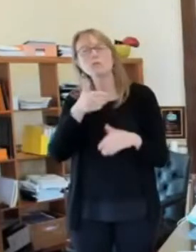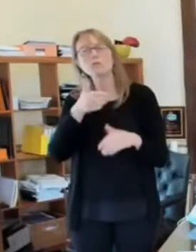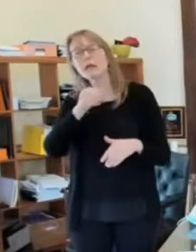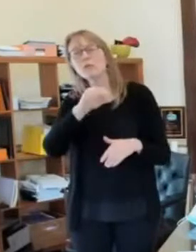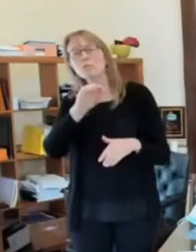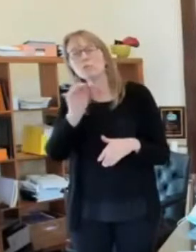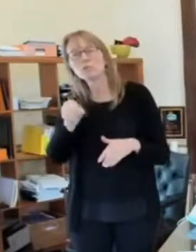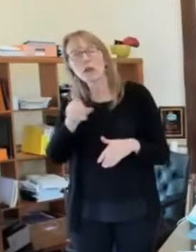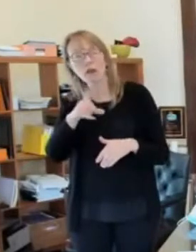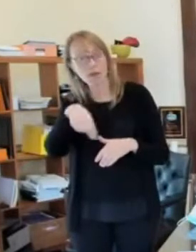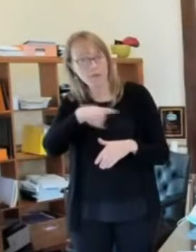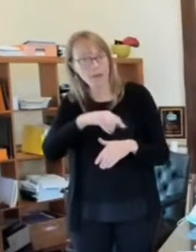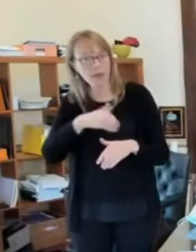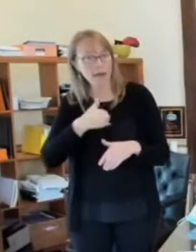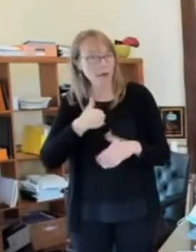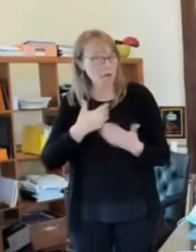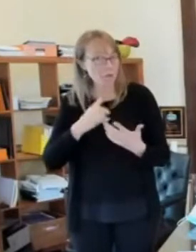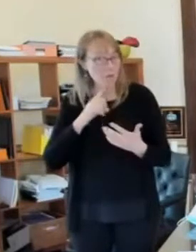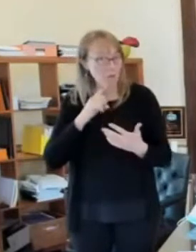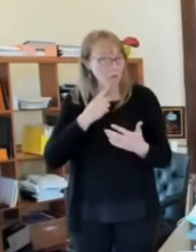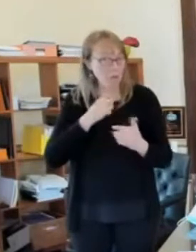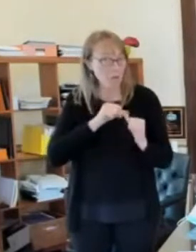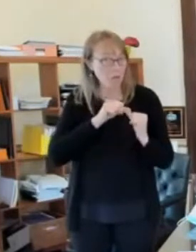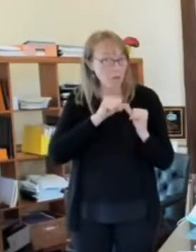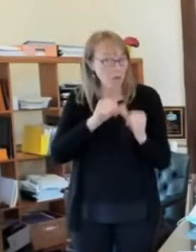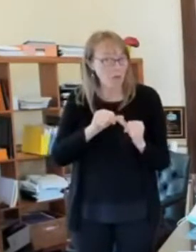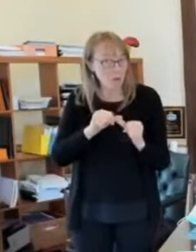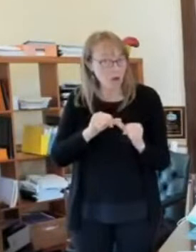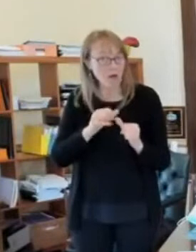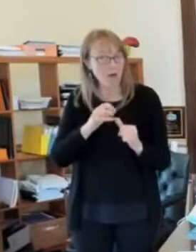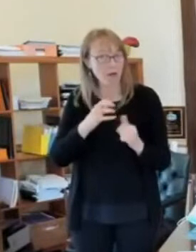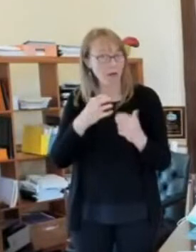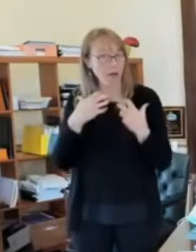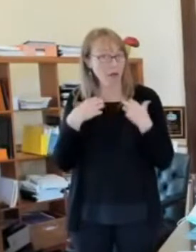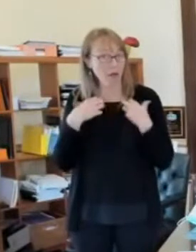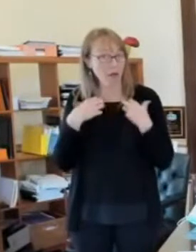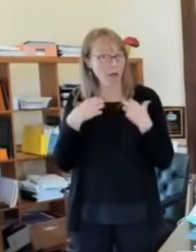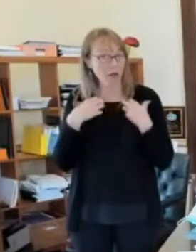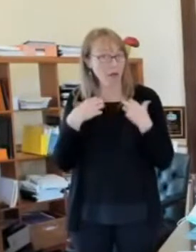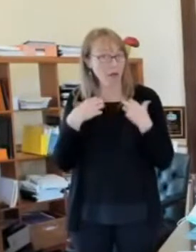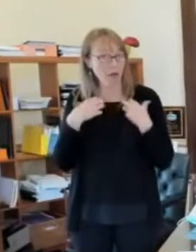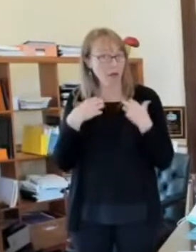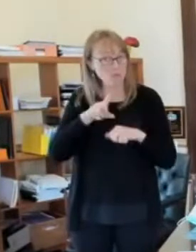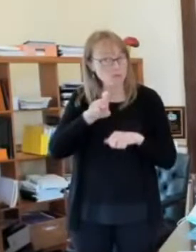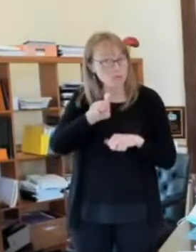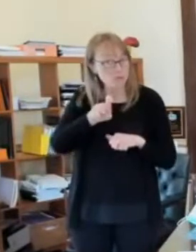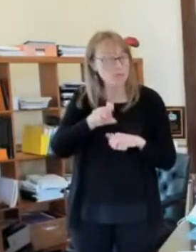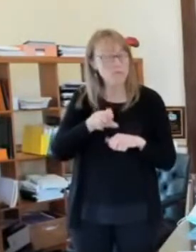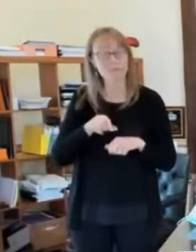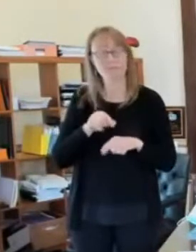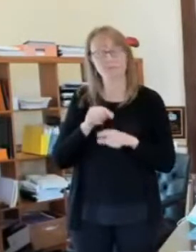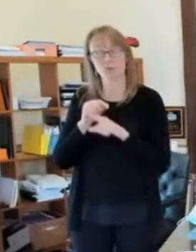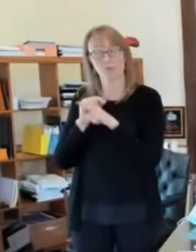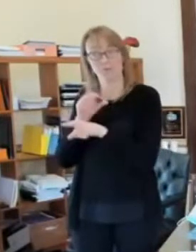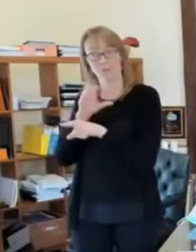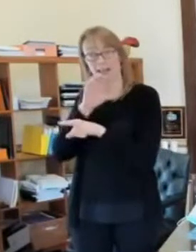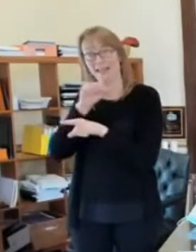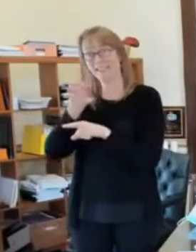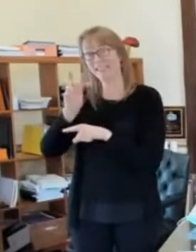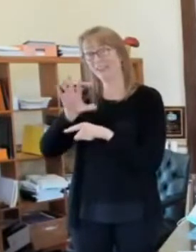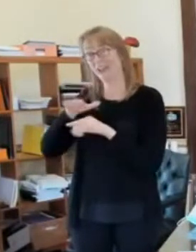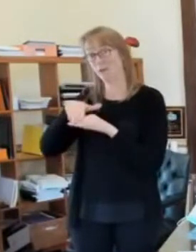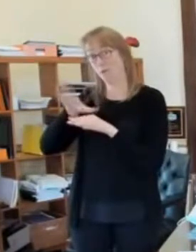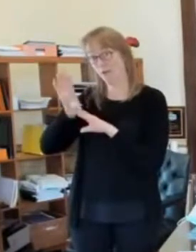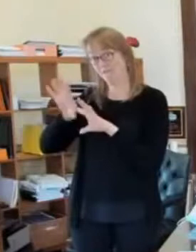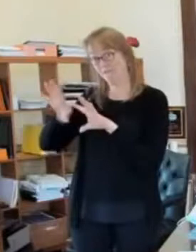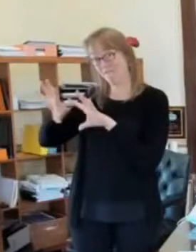chronic health condition? Maybe. So those people, the over 65 and the folks under 65 with